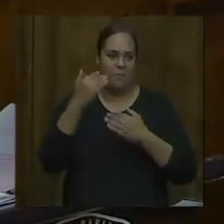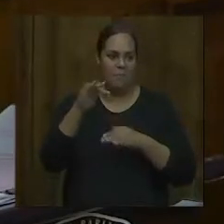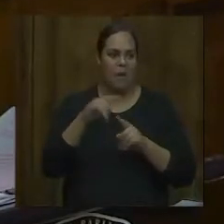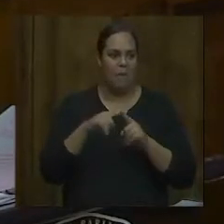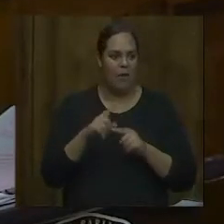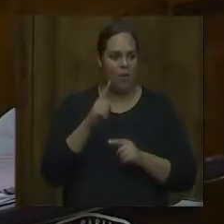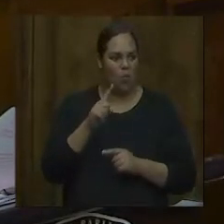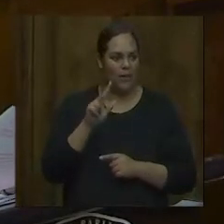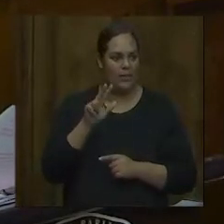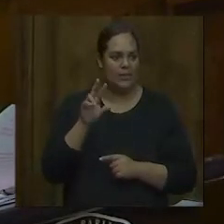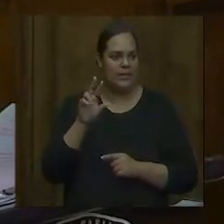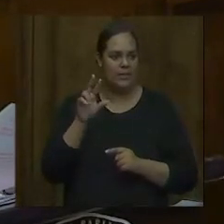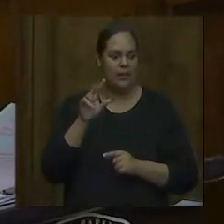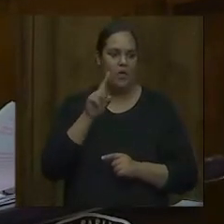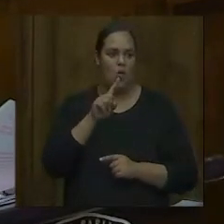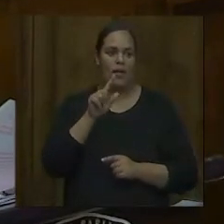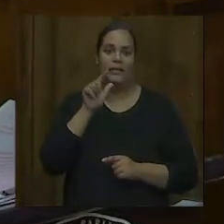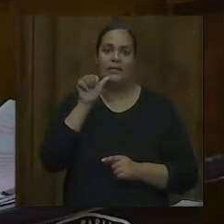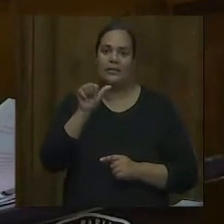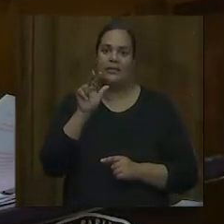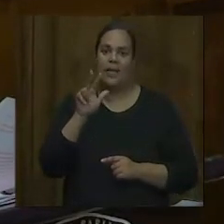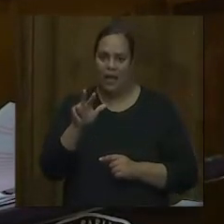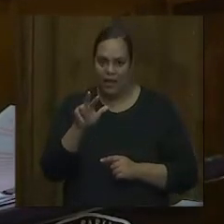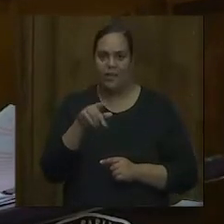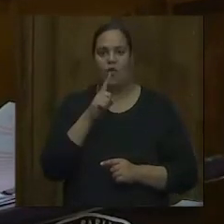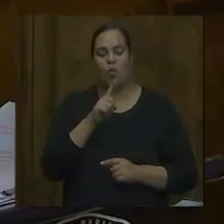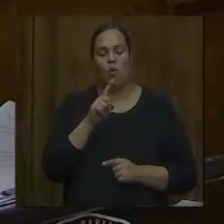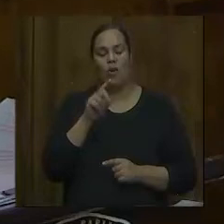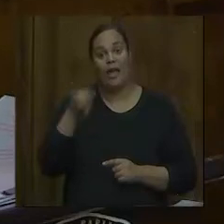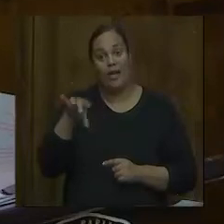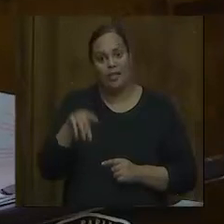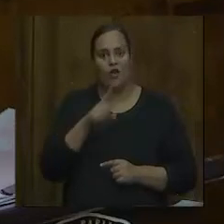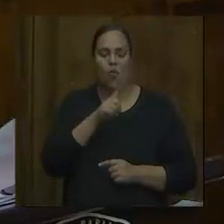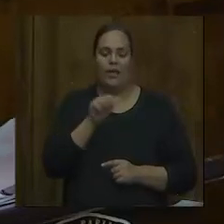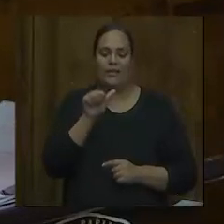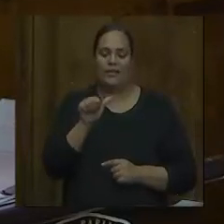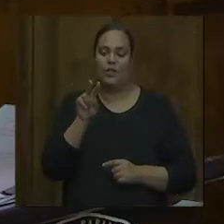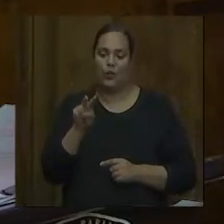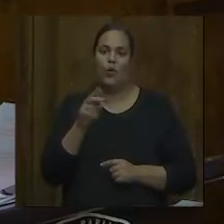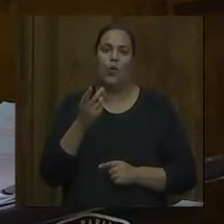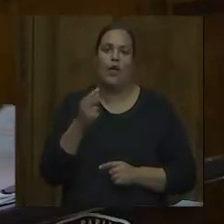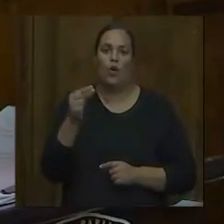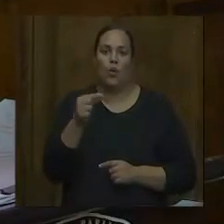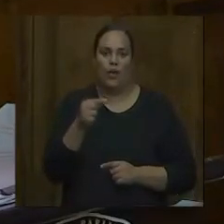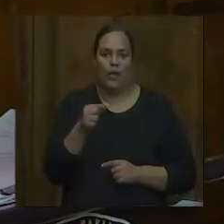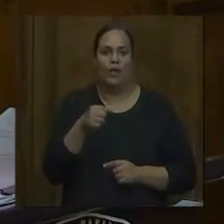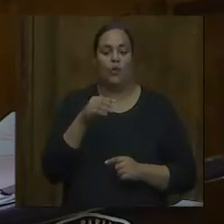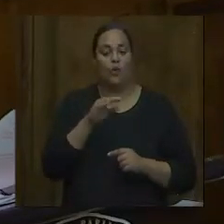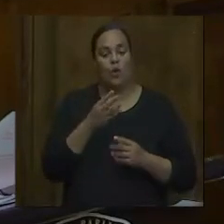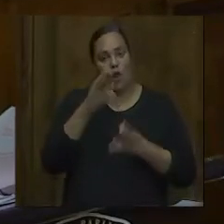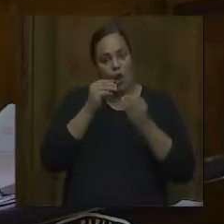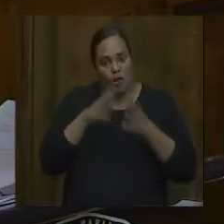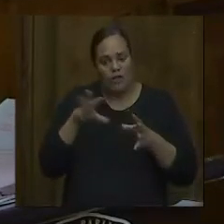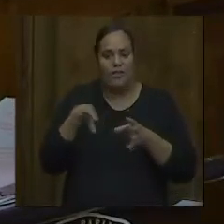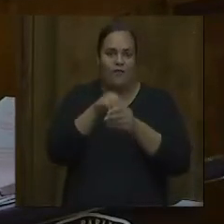approximately 168 participants in Kailicha and 162 in Guguletu. We are grateful to the ACES team led by Mr.